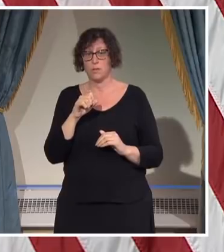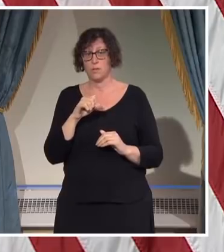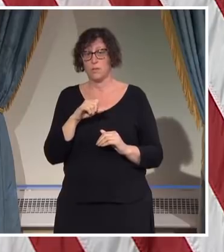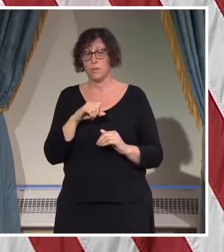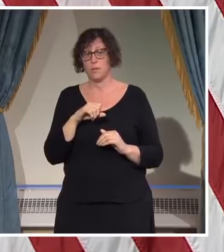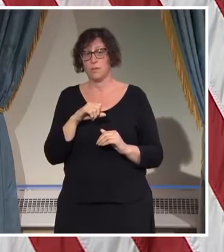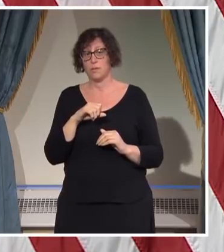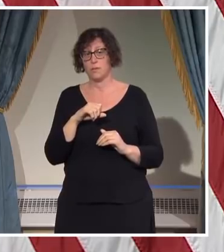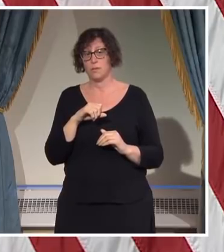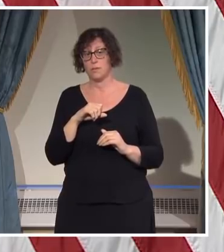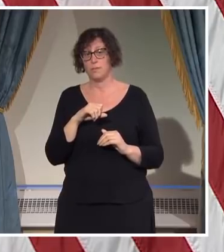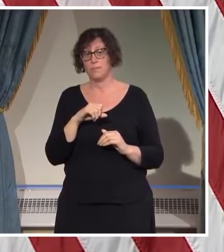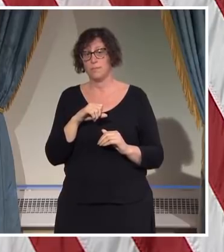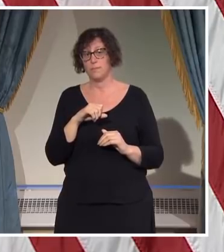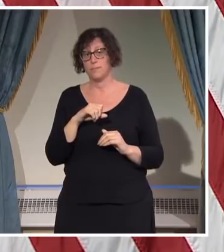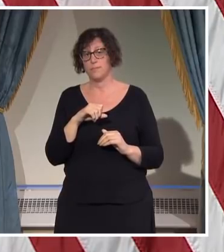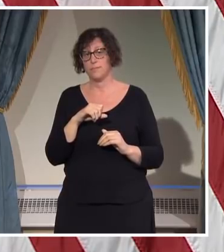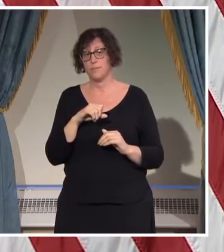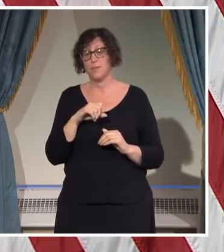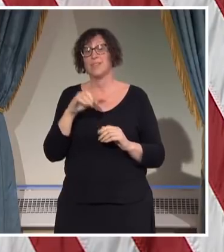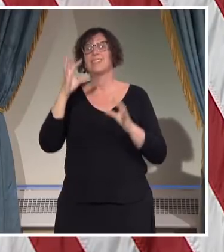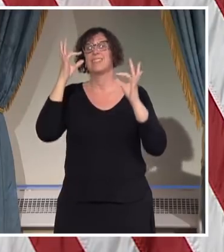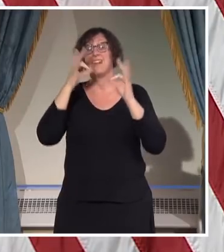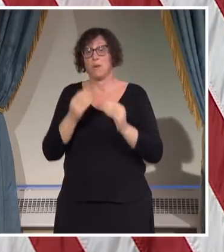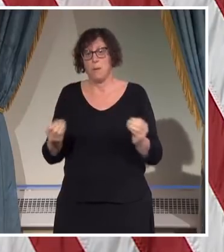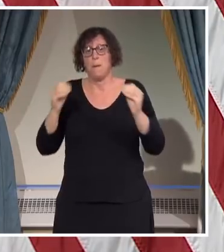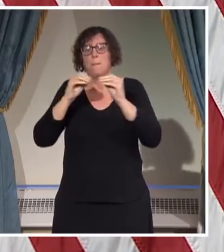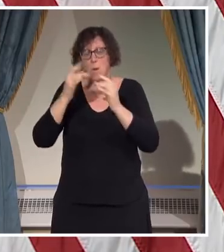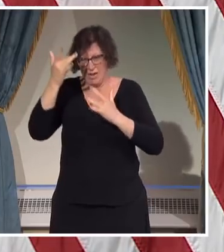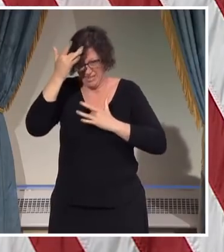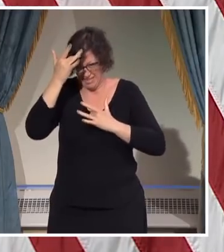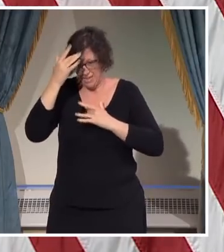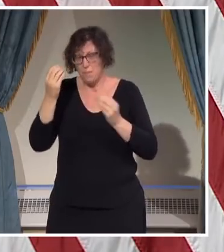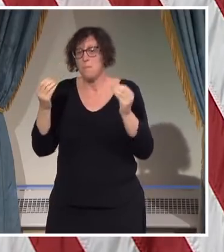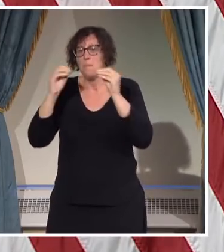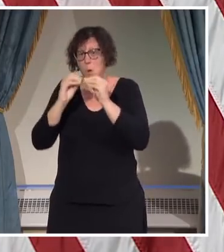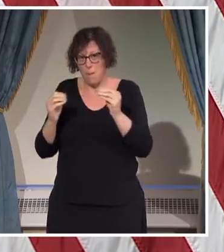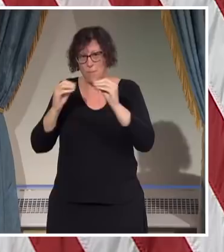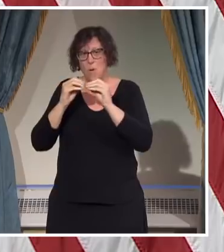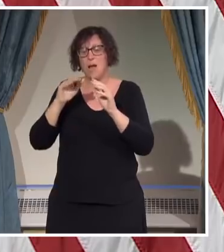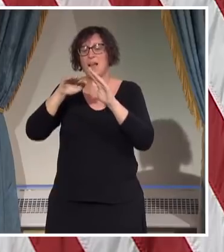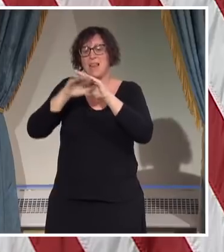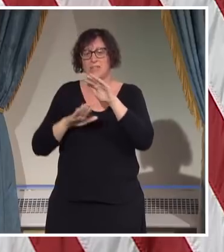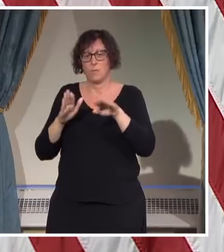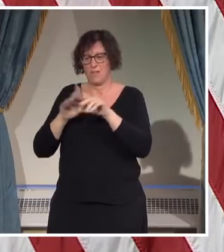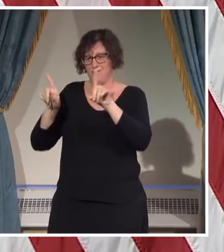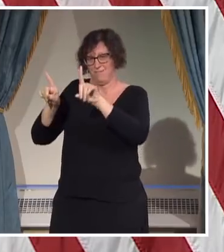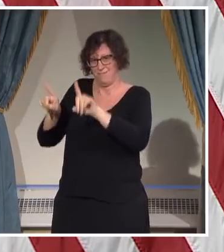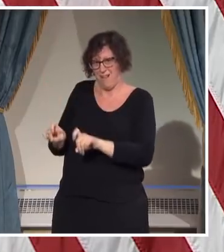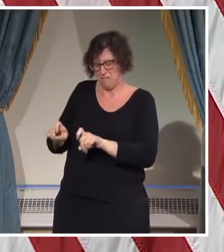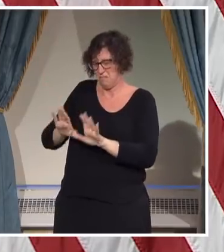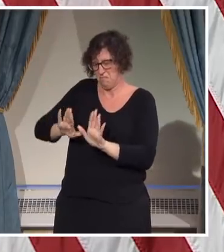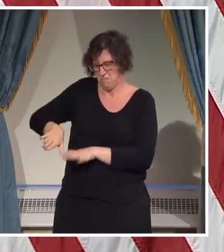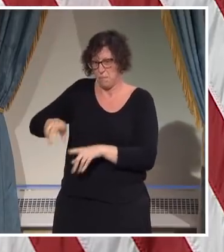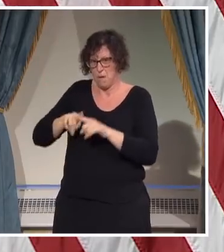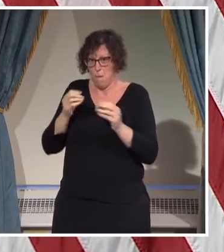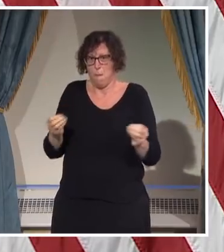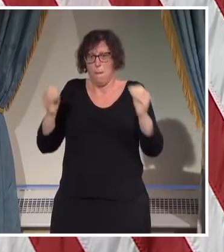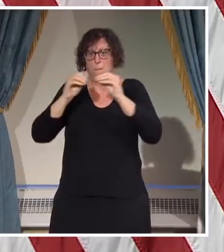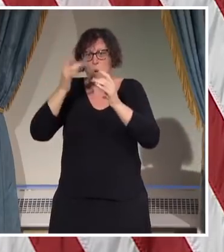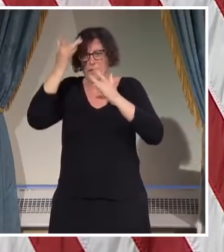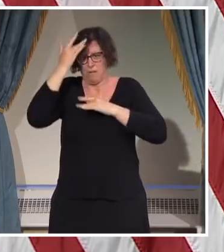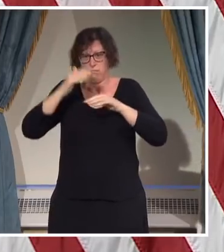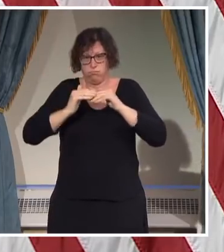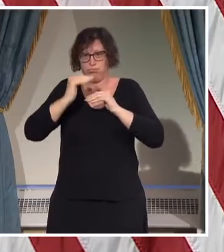there who have had coronavirus already and gone through the whole course of it, and people out there right now who have it. There's